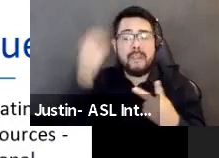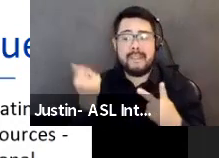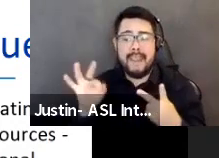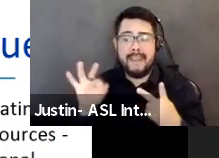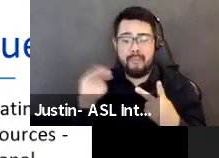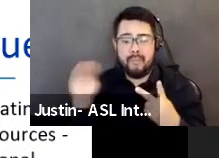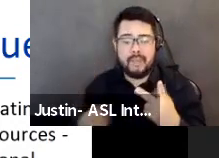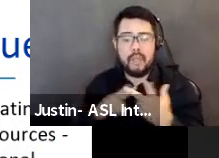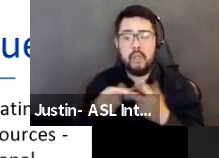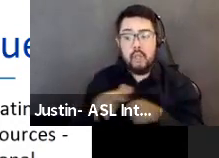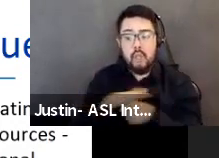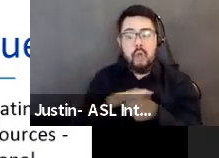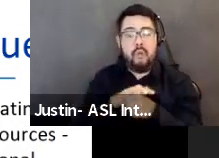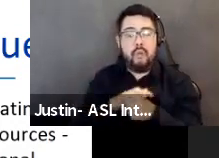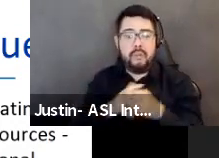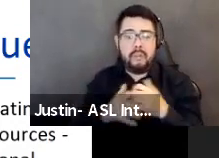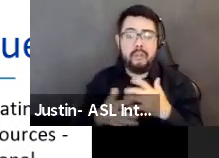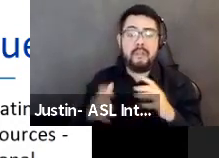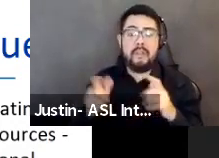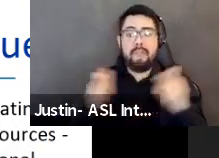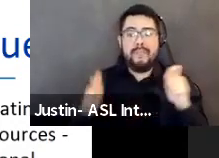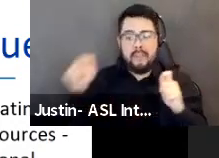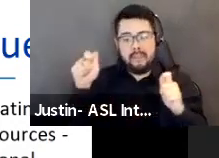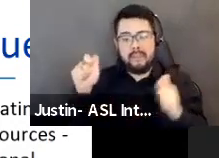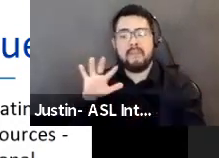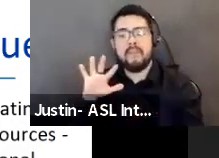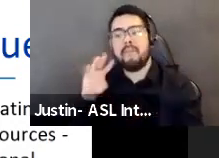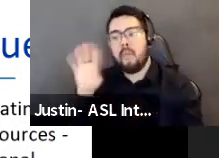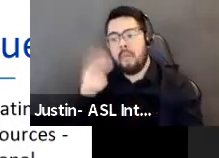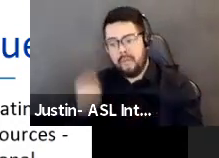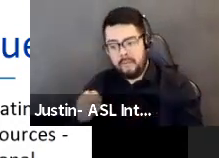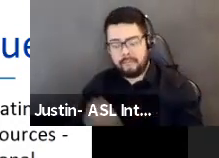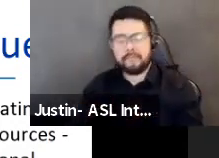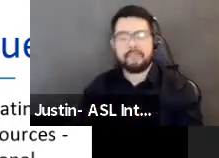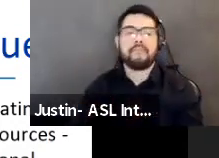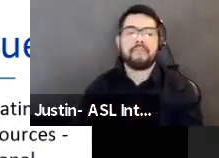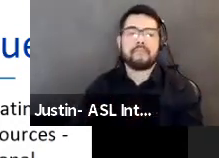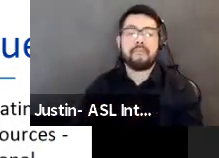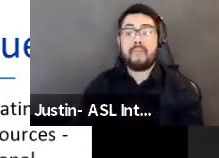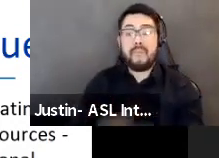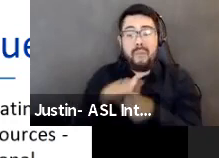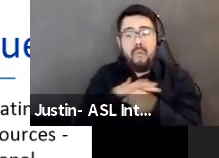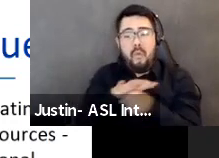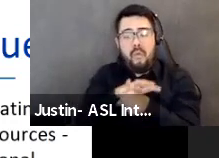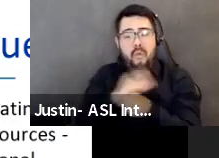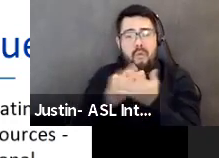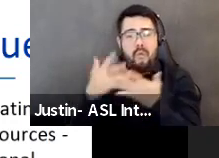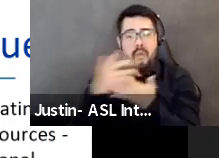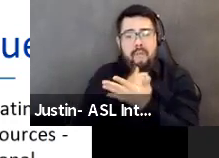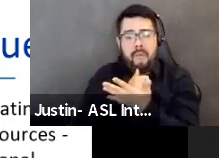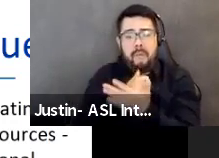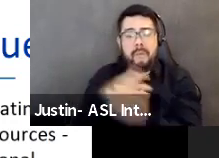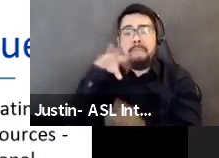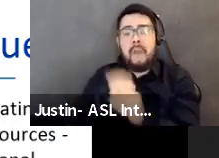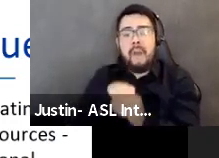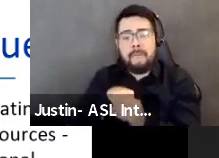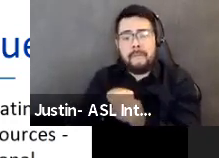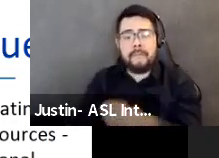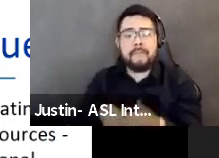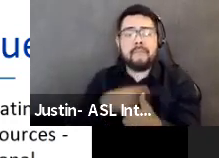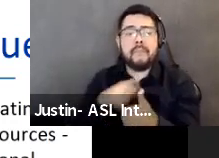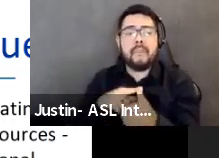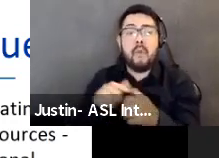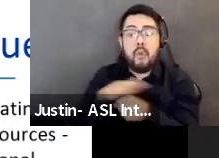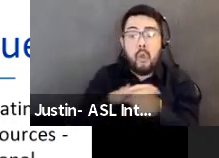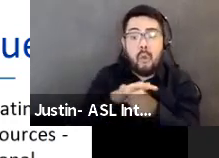local being the largest share of our operating budget at 54 the local revenues comprised of local